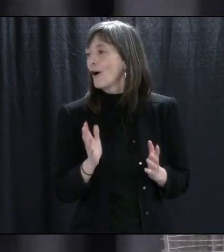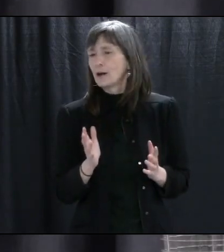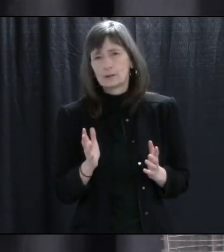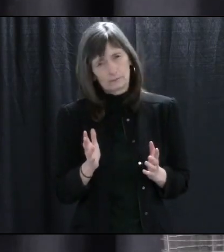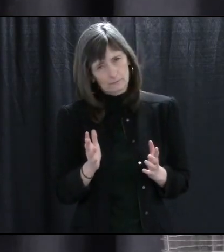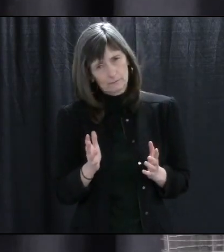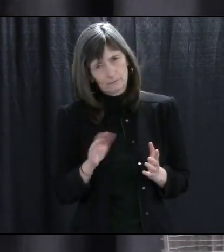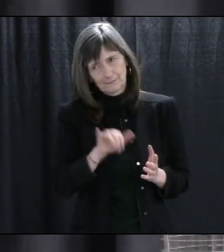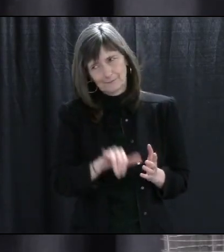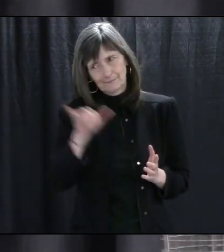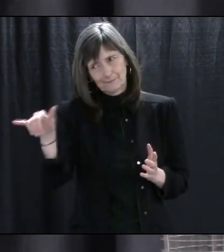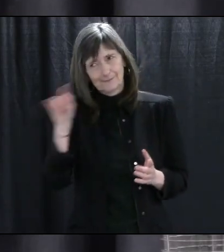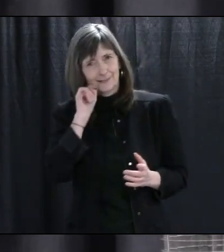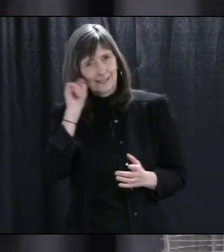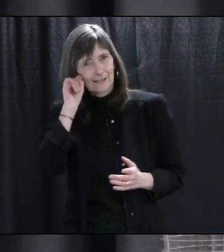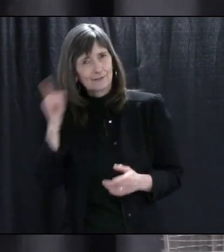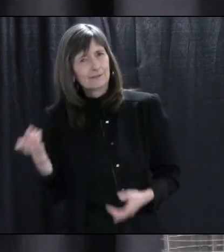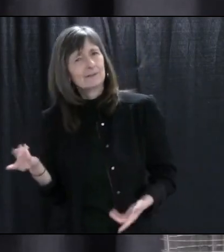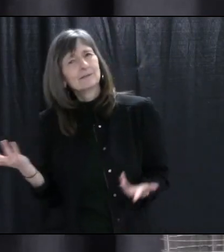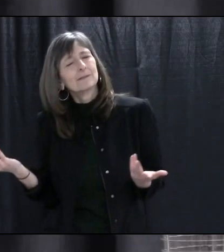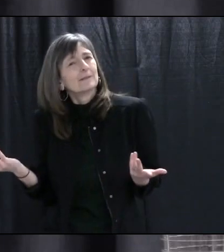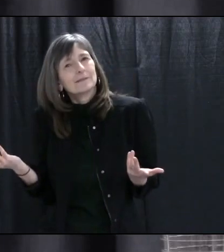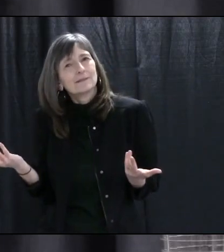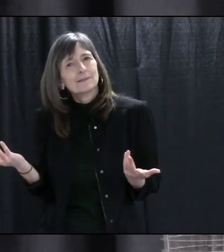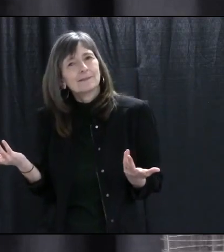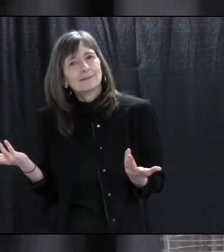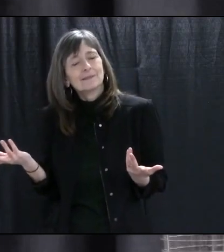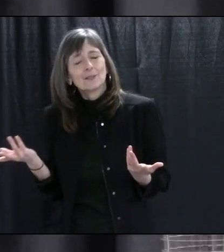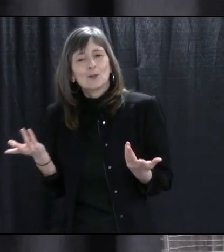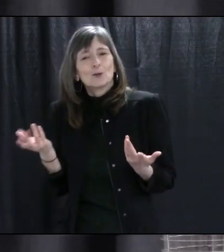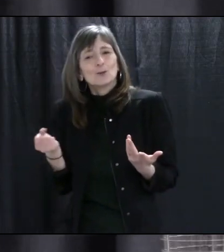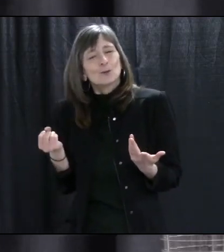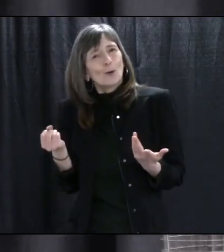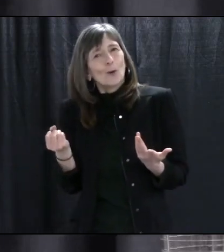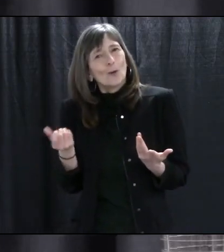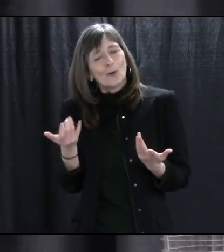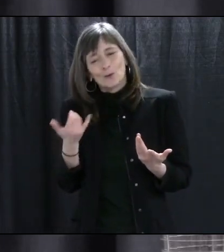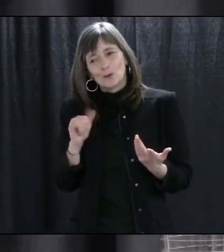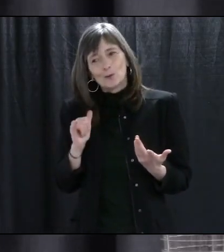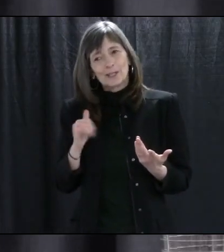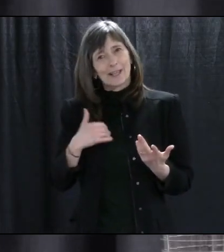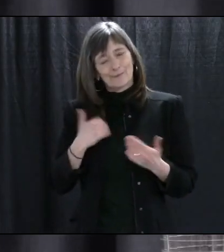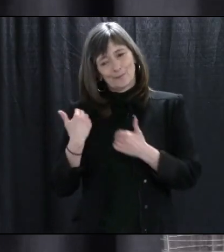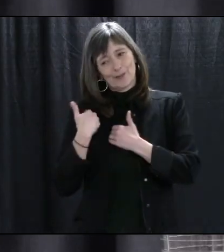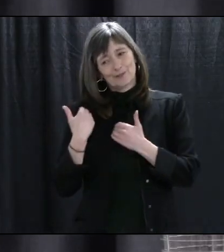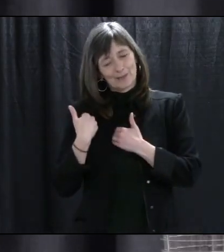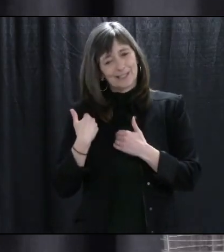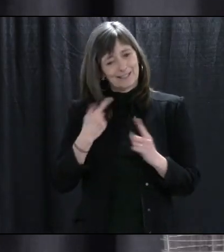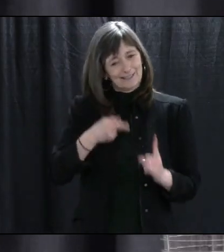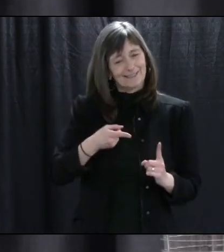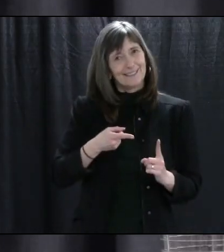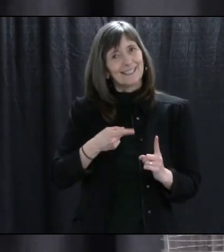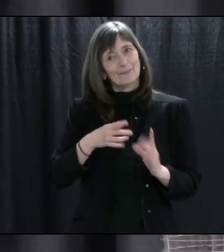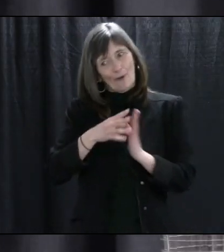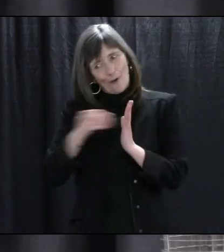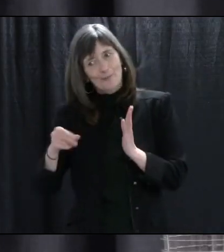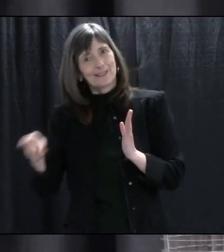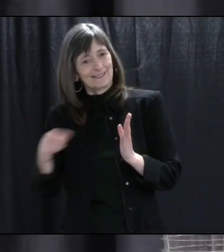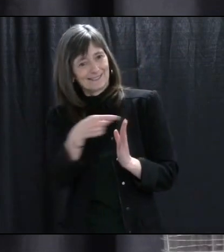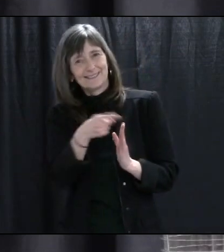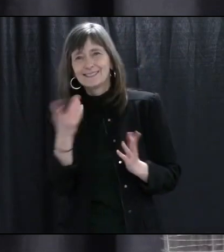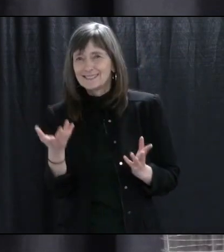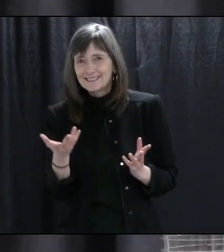then criticize your teens and youth for. So we all have a role to play in this. And it's